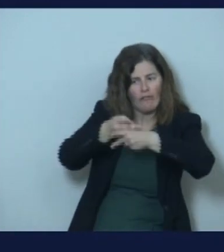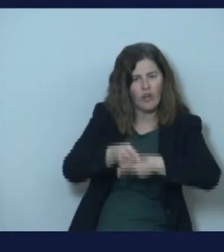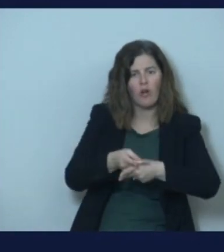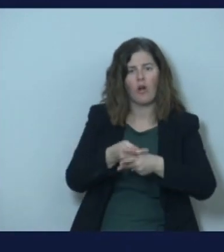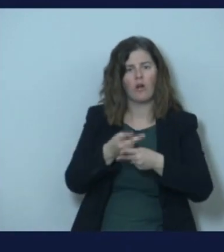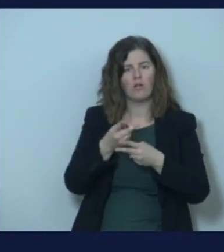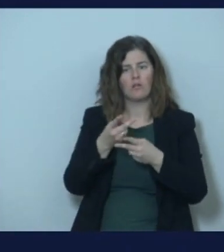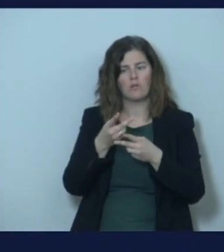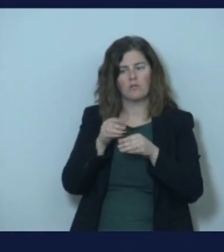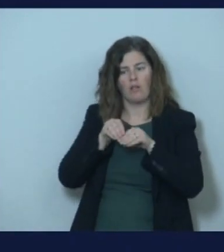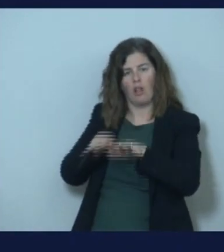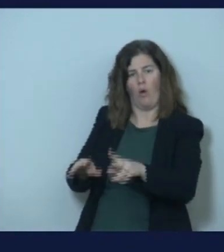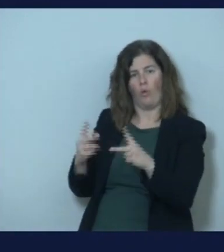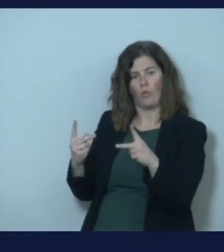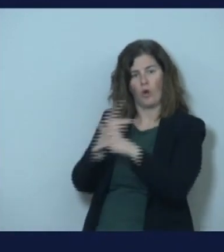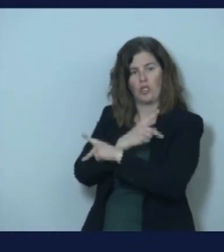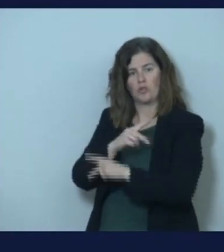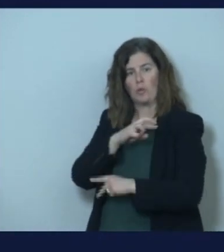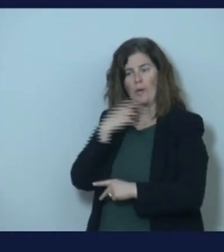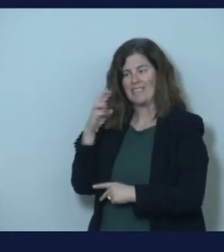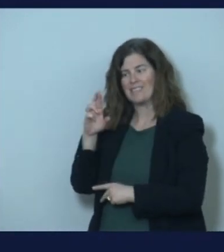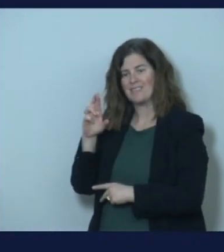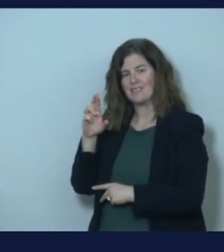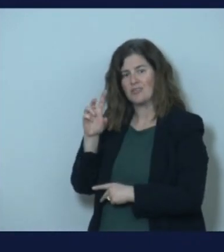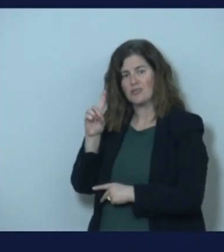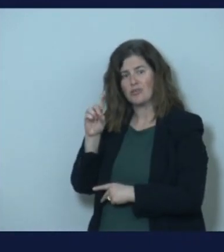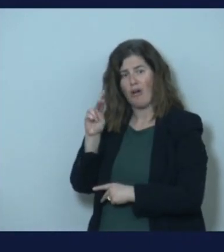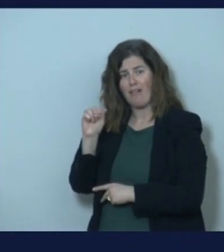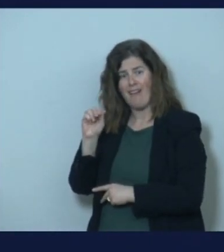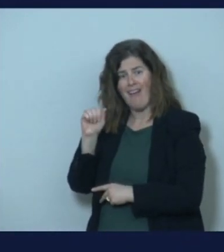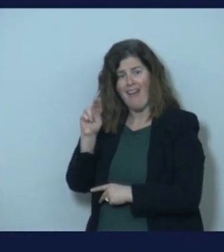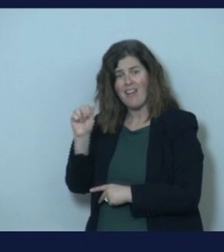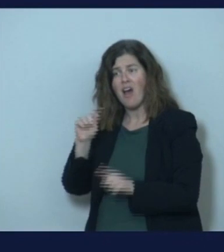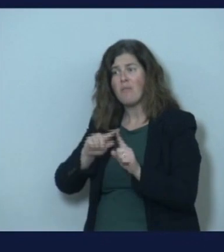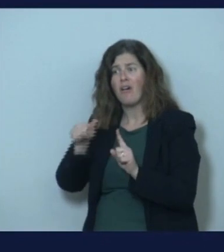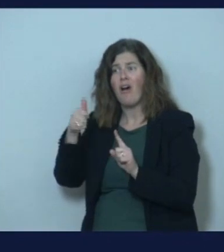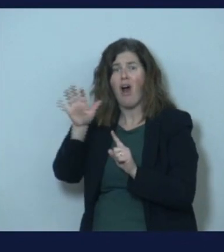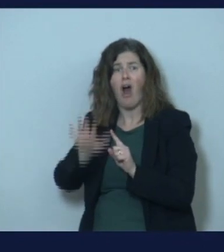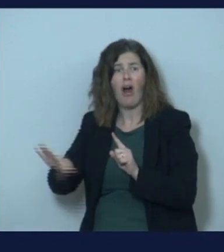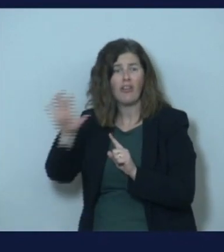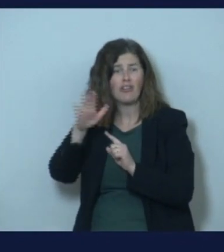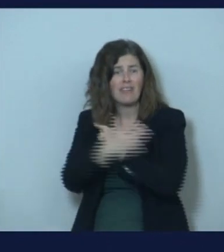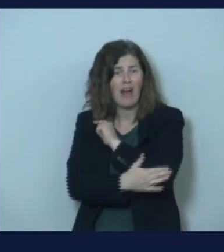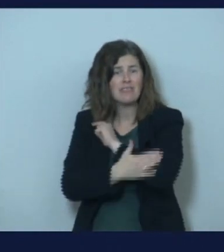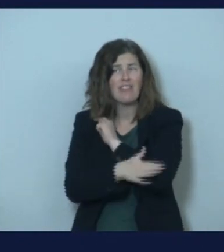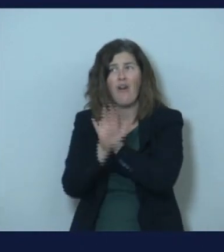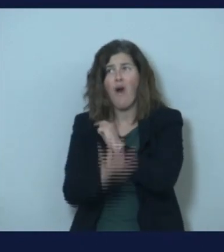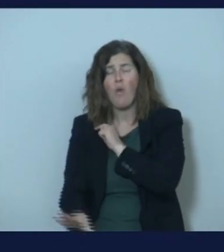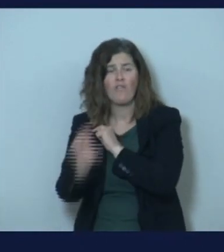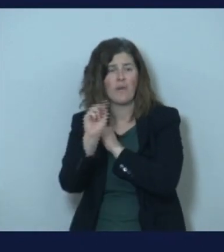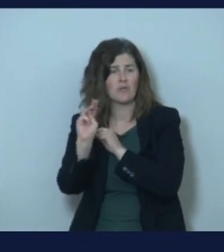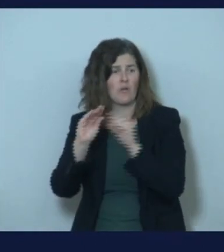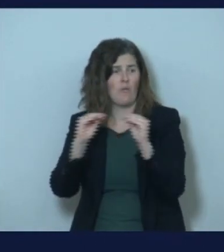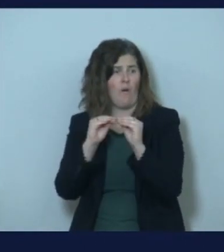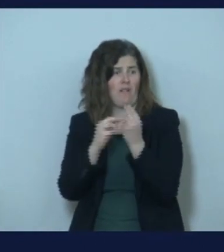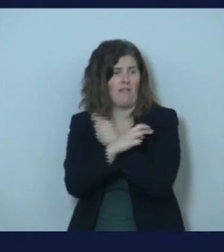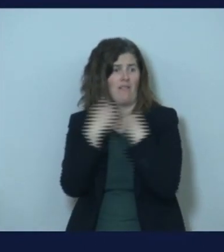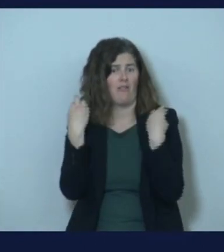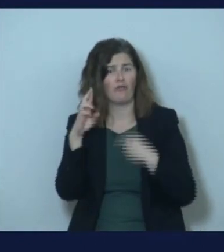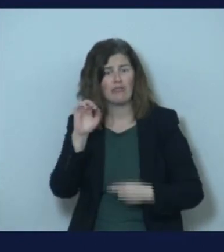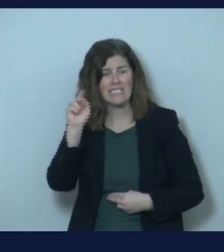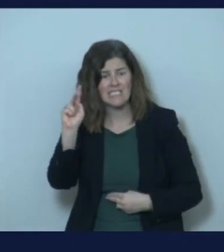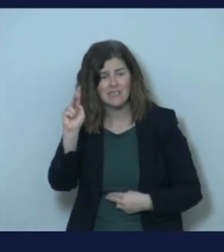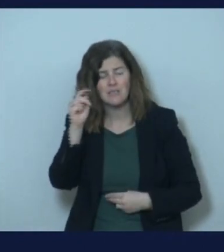just to Doña Ana County, but you spread risk to every other county in New Mexico. So these are things that we